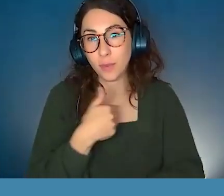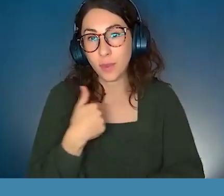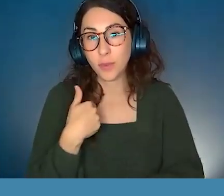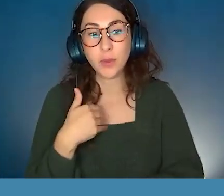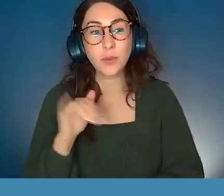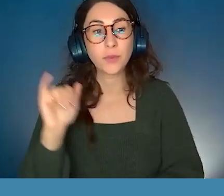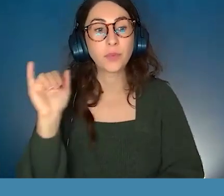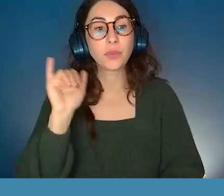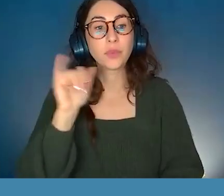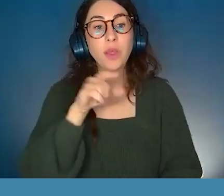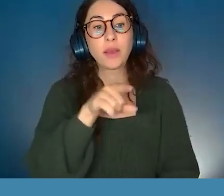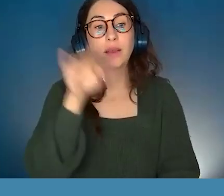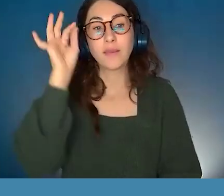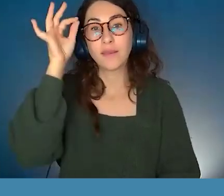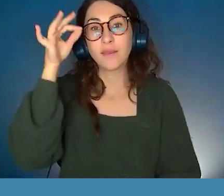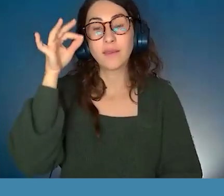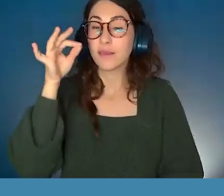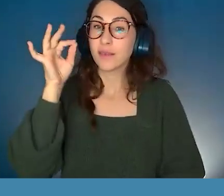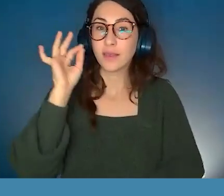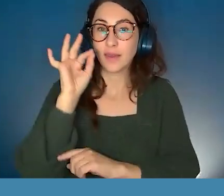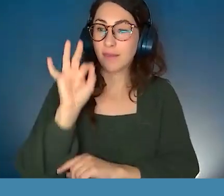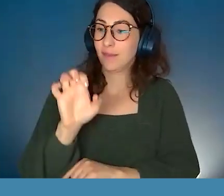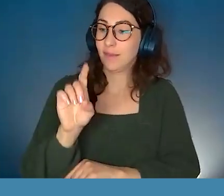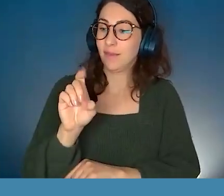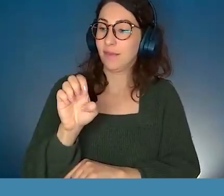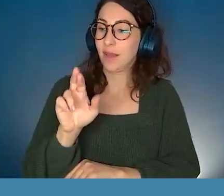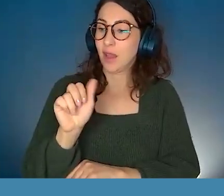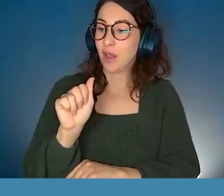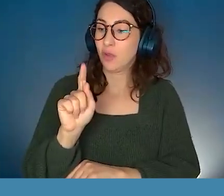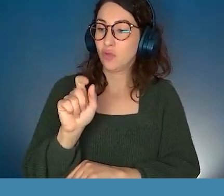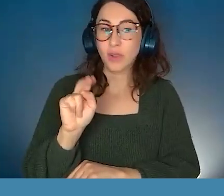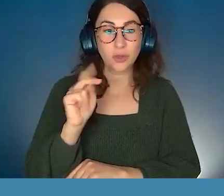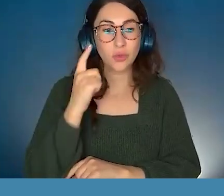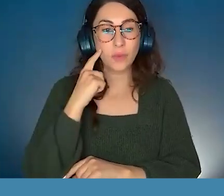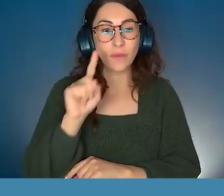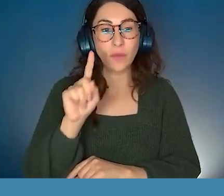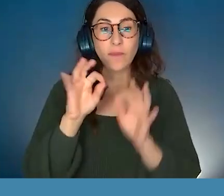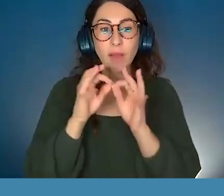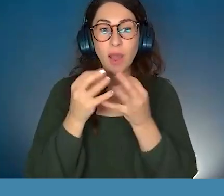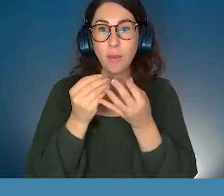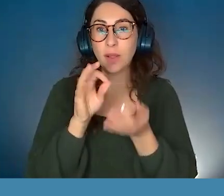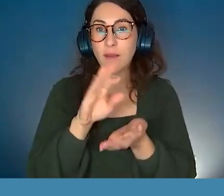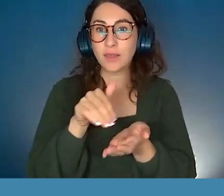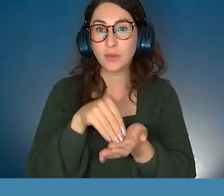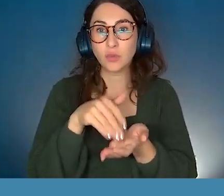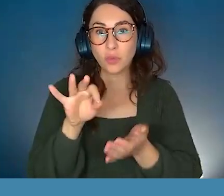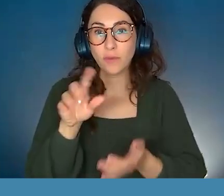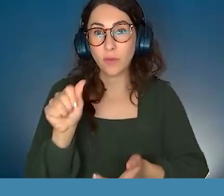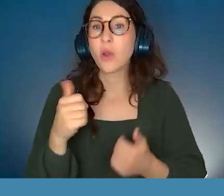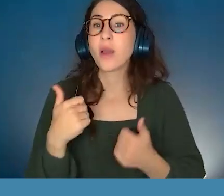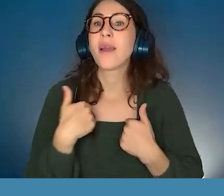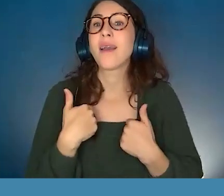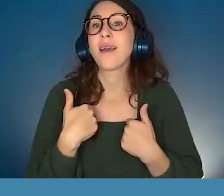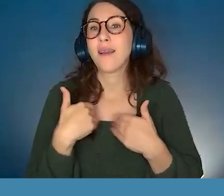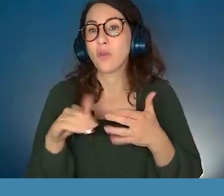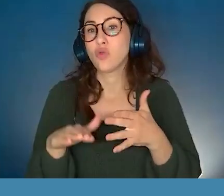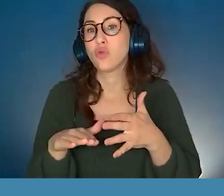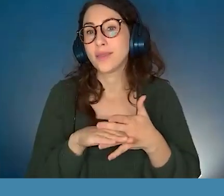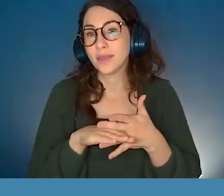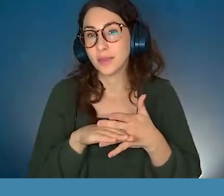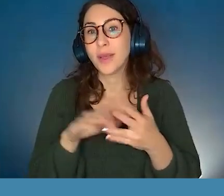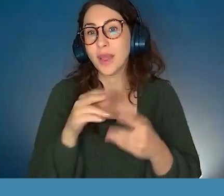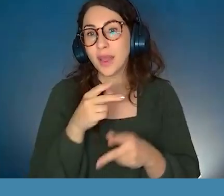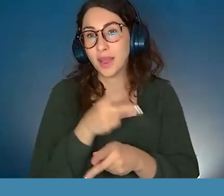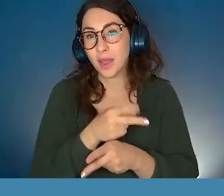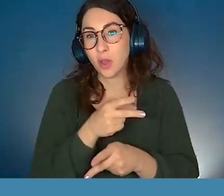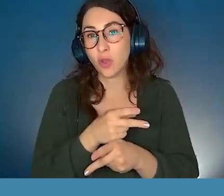the Federation of Families of Central Florida. They have a respite care program that they run. They also run a warm line as